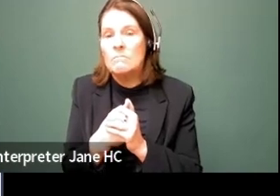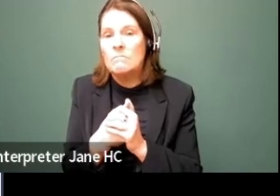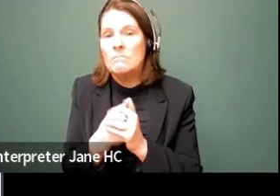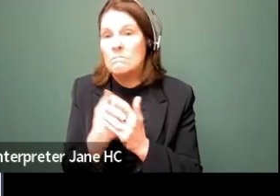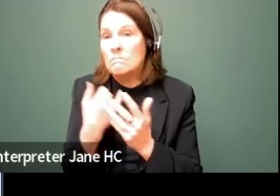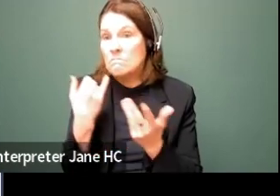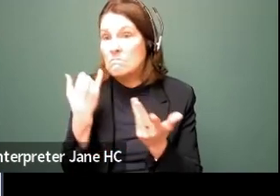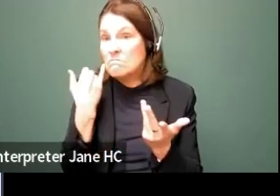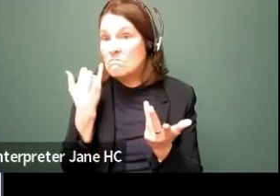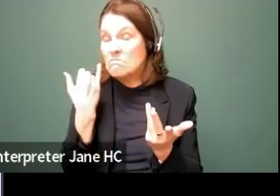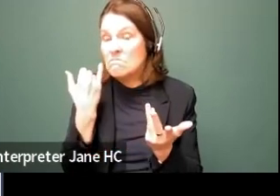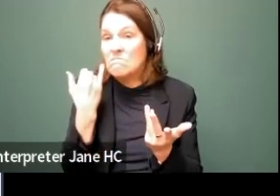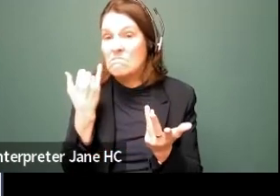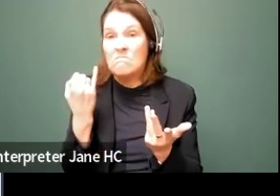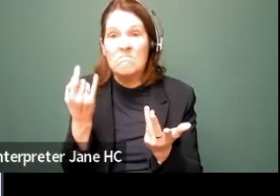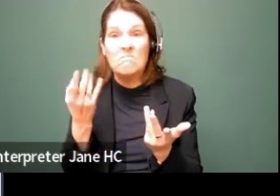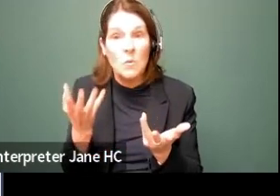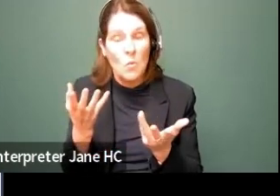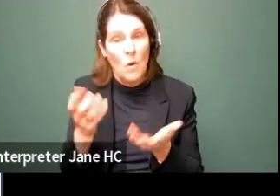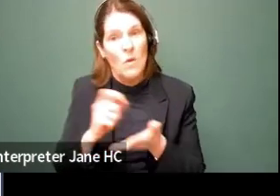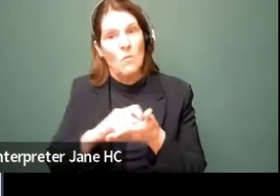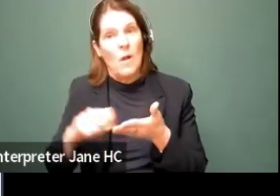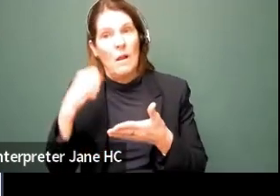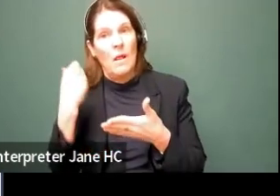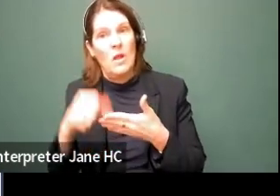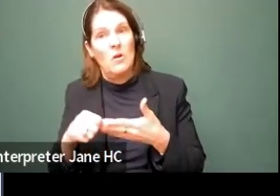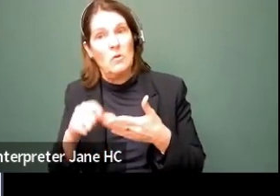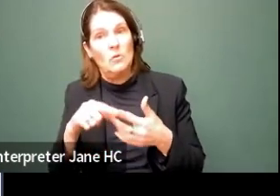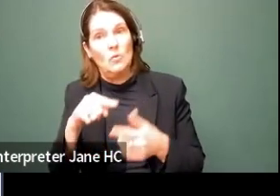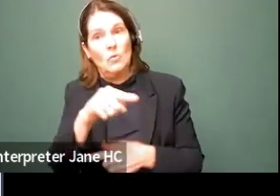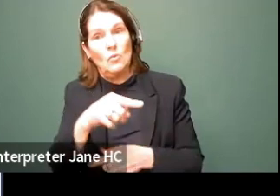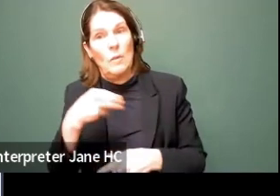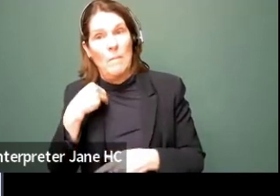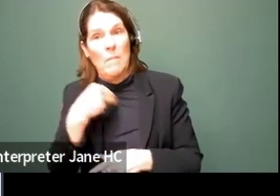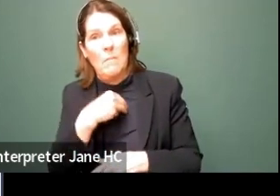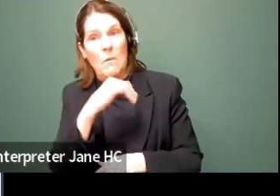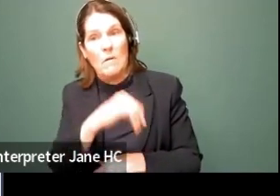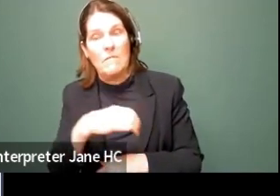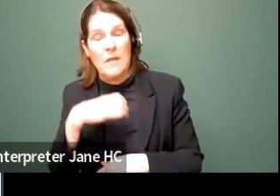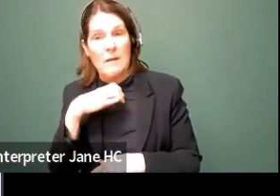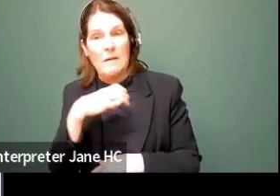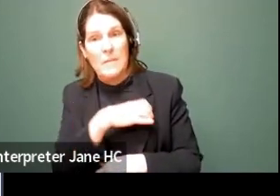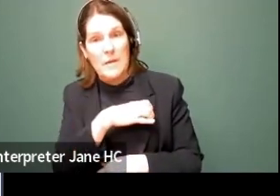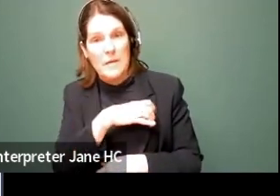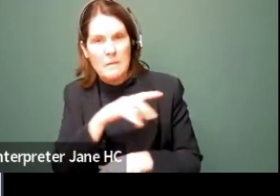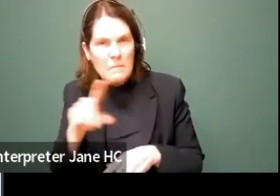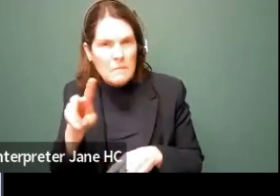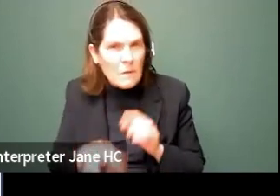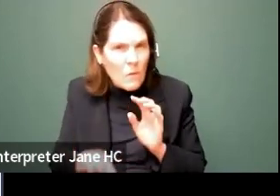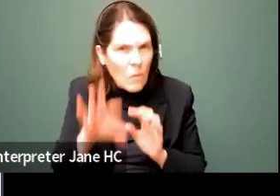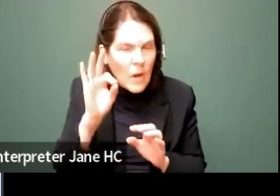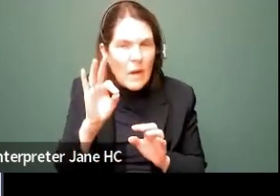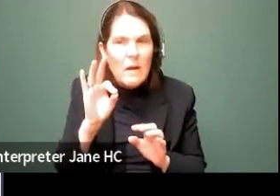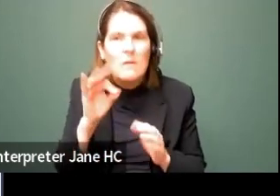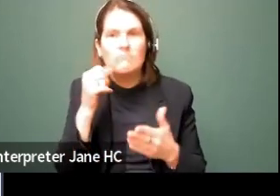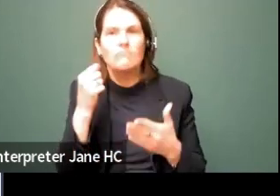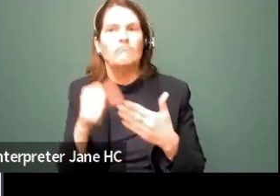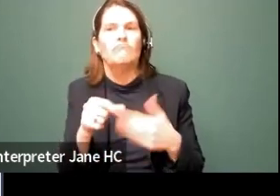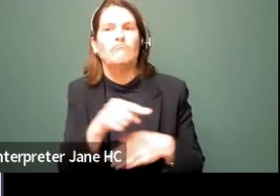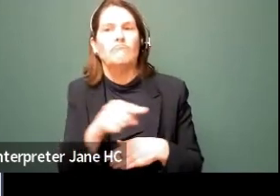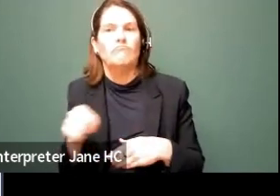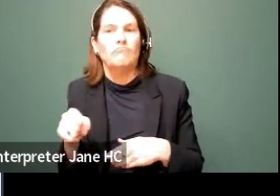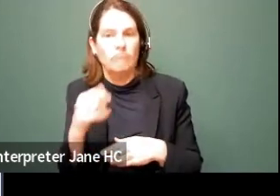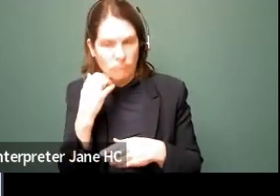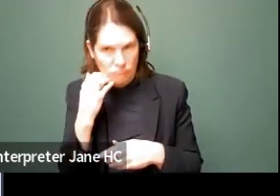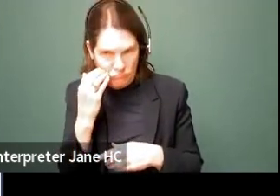wanted to write a letter to a particular legislator through snail mail. You would have their name